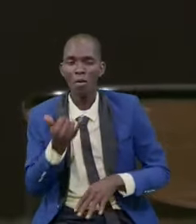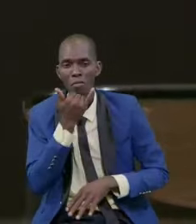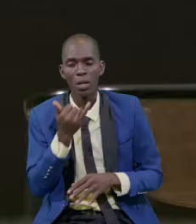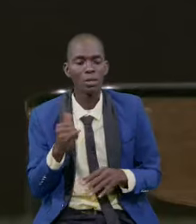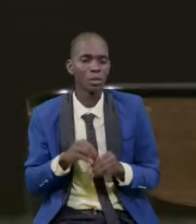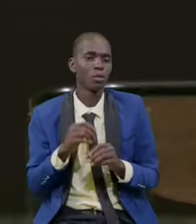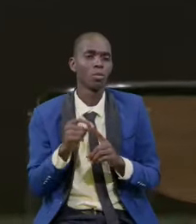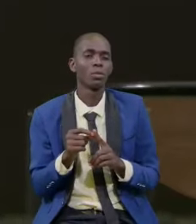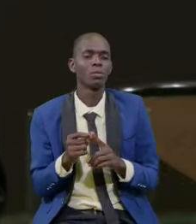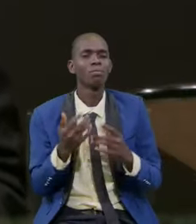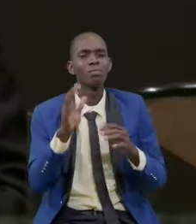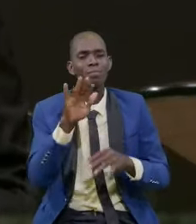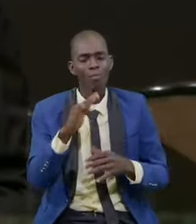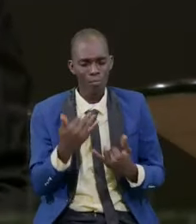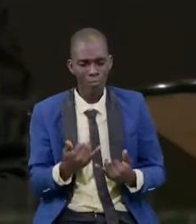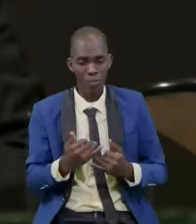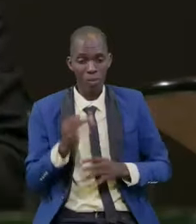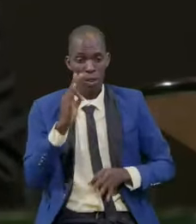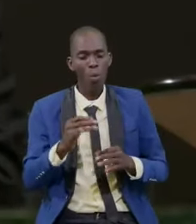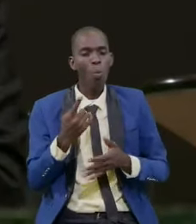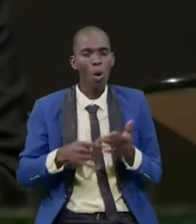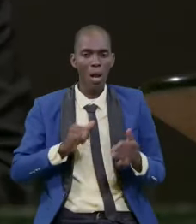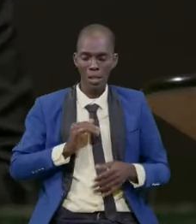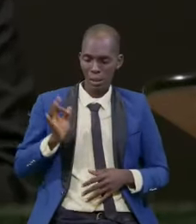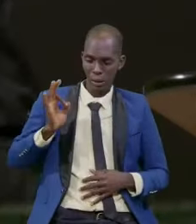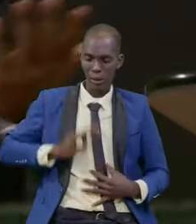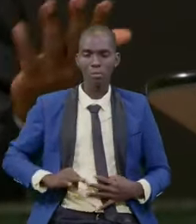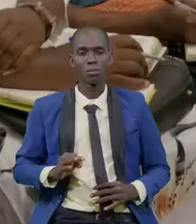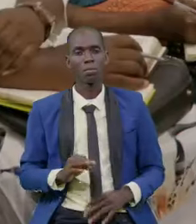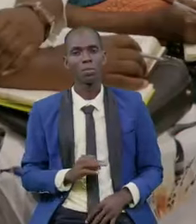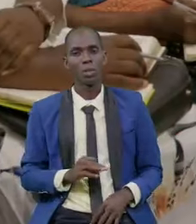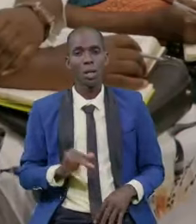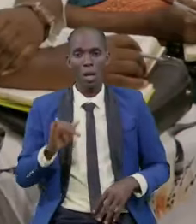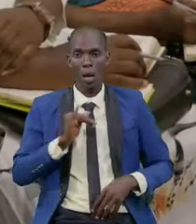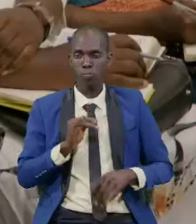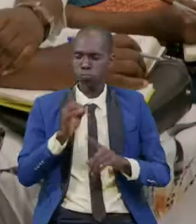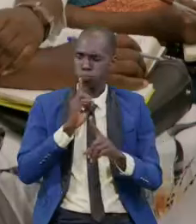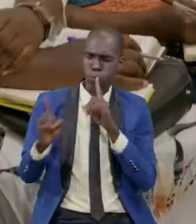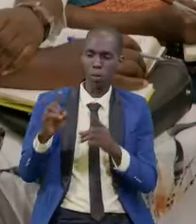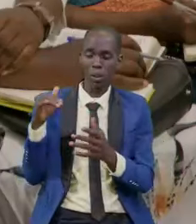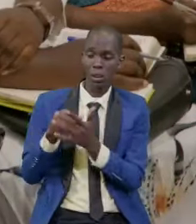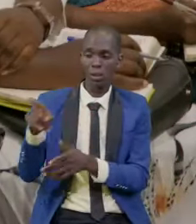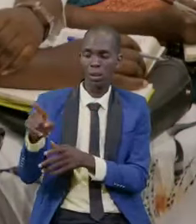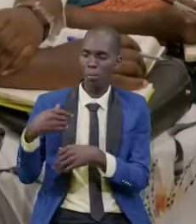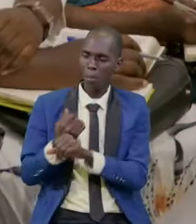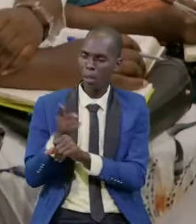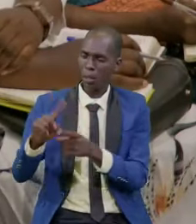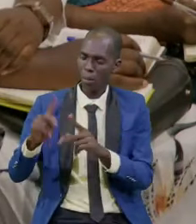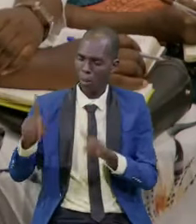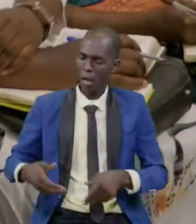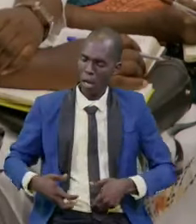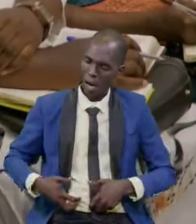do I gain? To talk to him and make him angry. When you think like that,